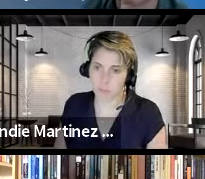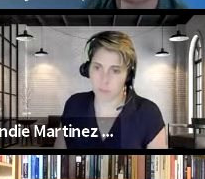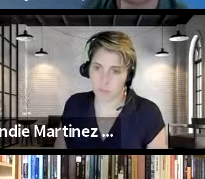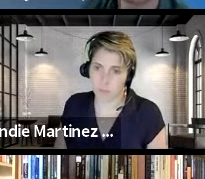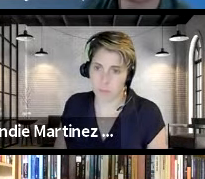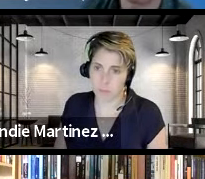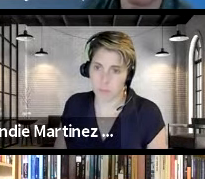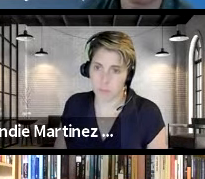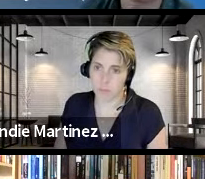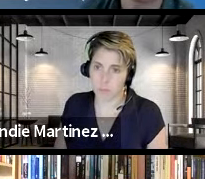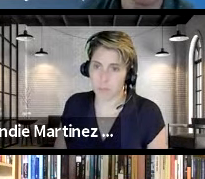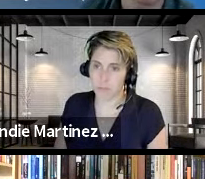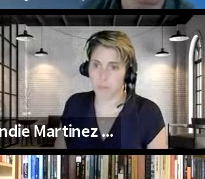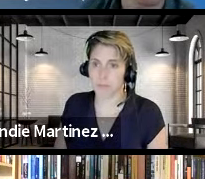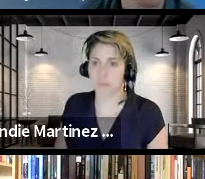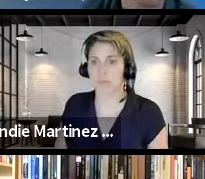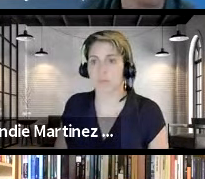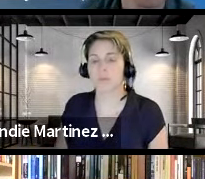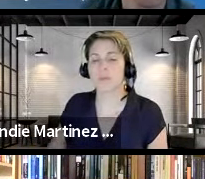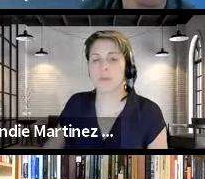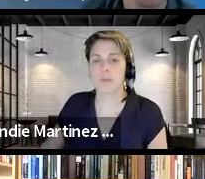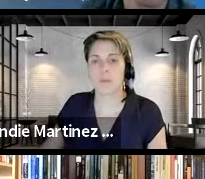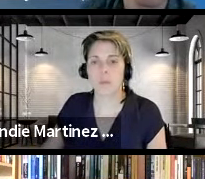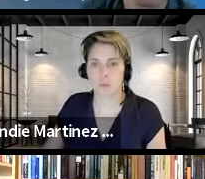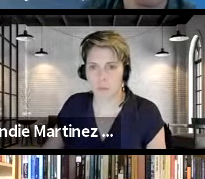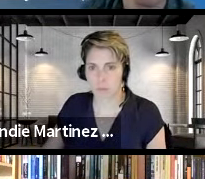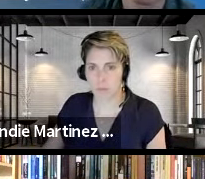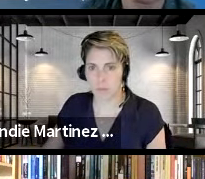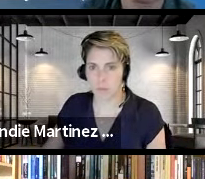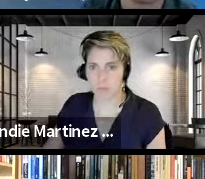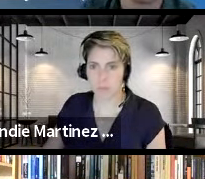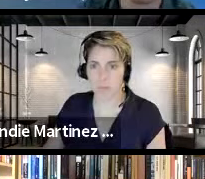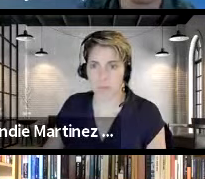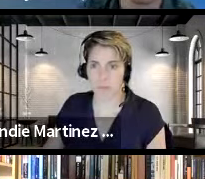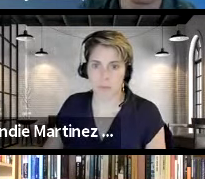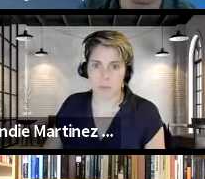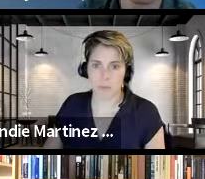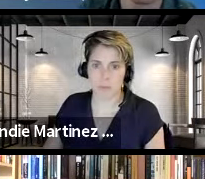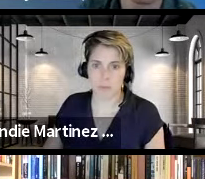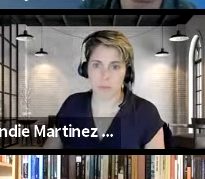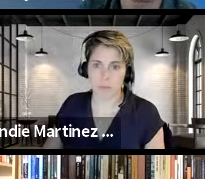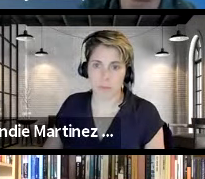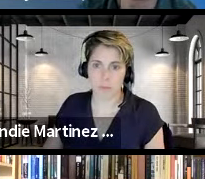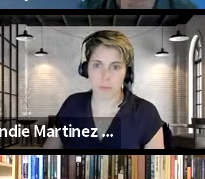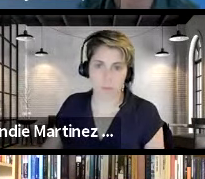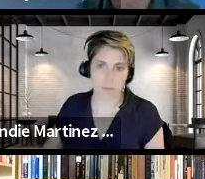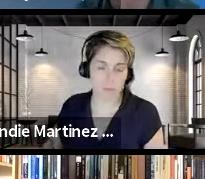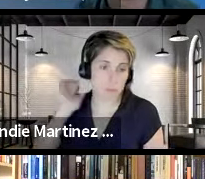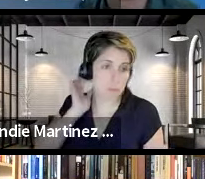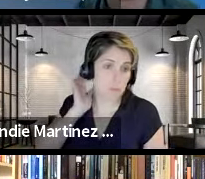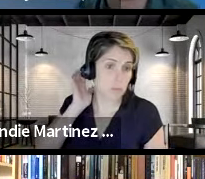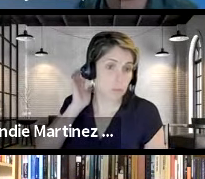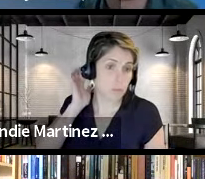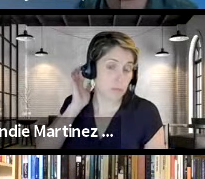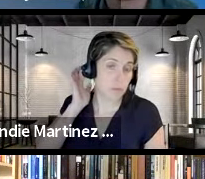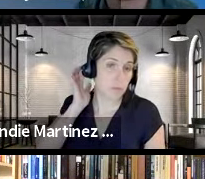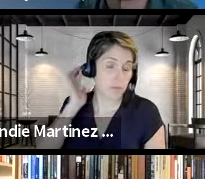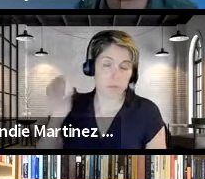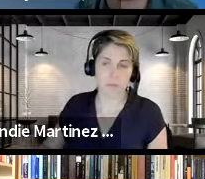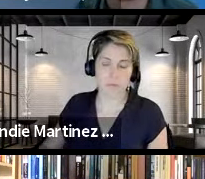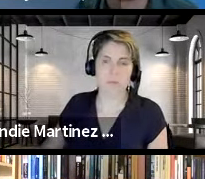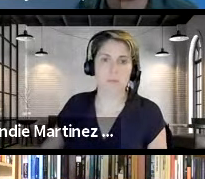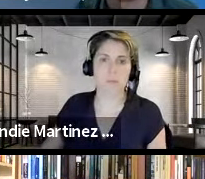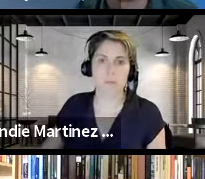medical care? Where can they get their vaccines? What are the barriers that are in the way? And so if there's a way to just